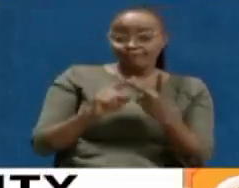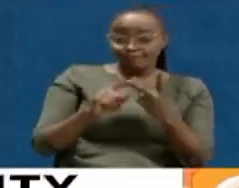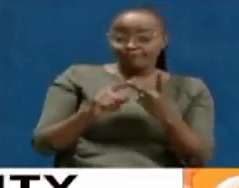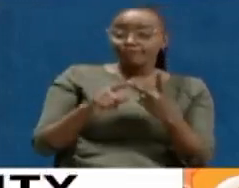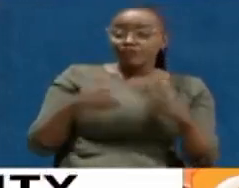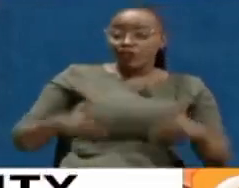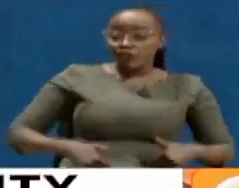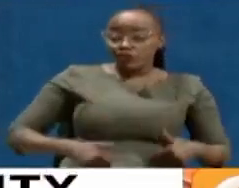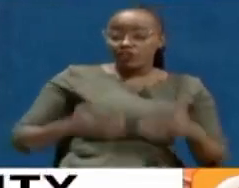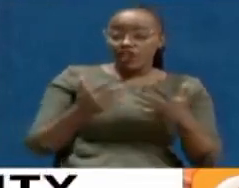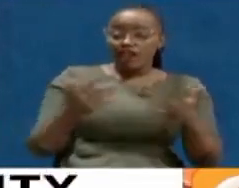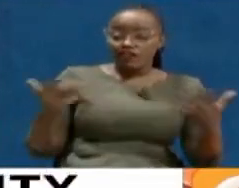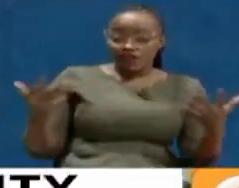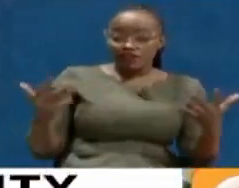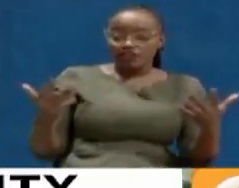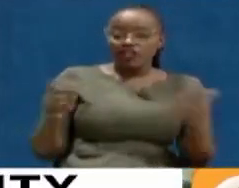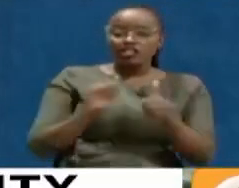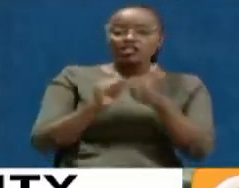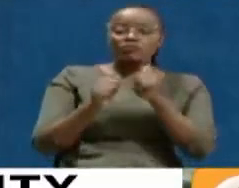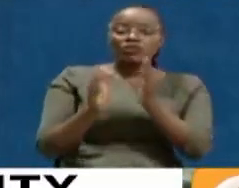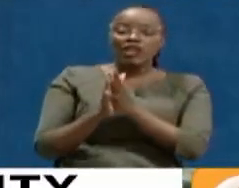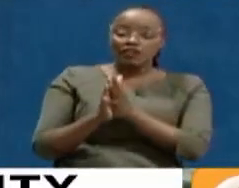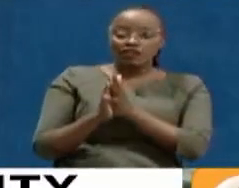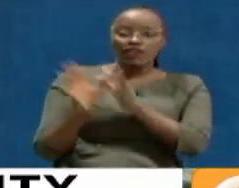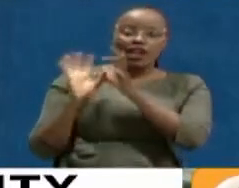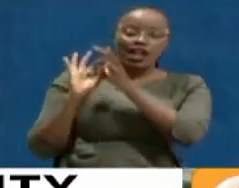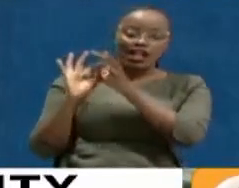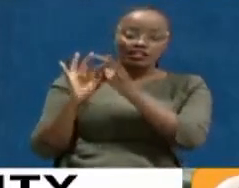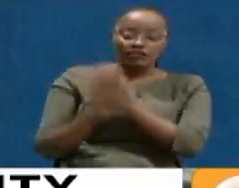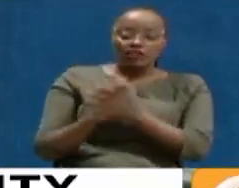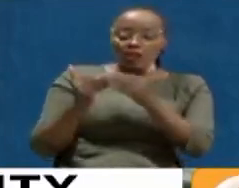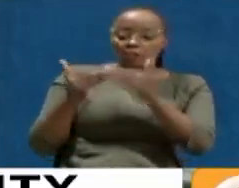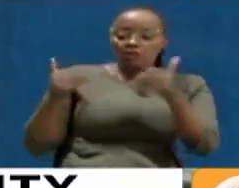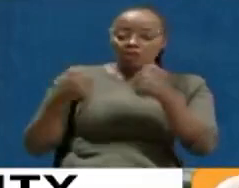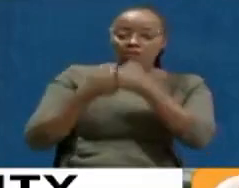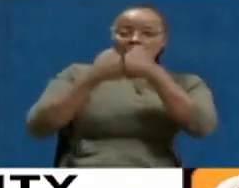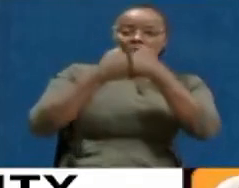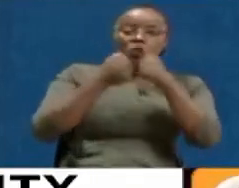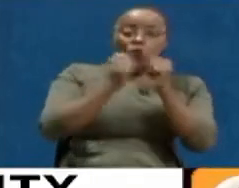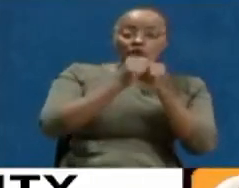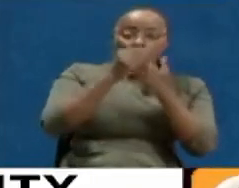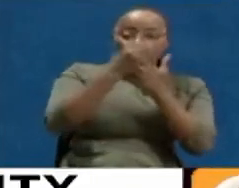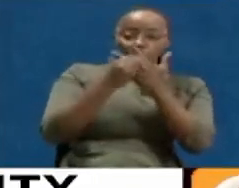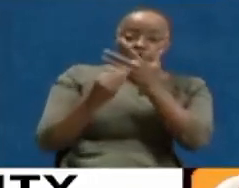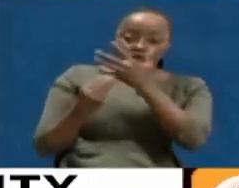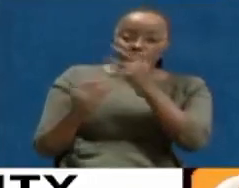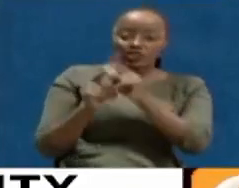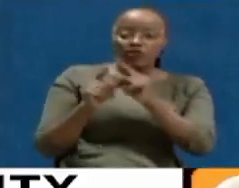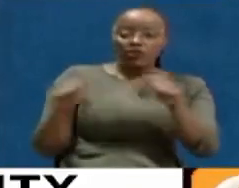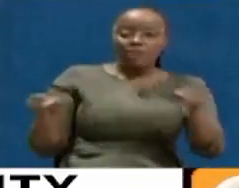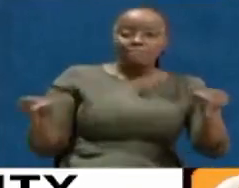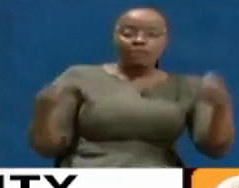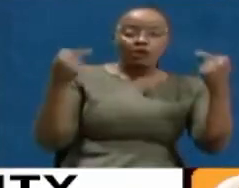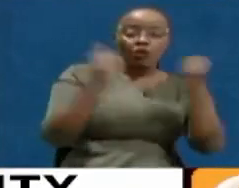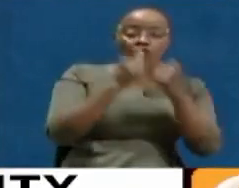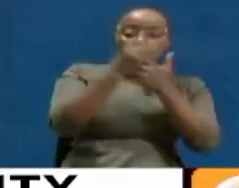Affairs, Gender, Sports and Culture. Janet had been at loggerheads with former Governor Mike Sonko in a protracted battle,